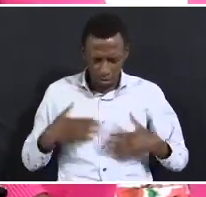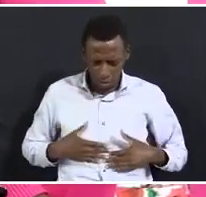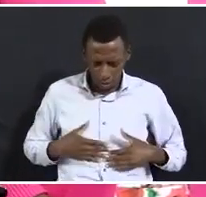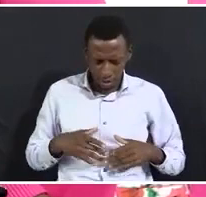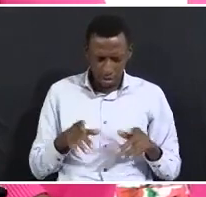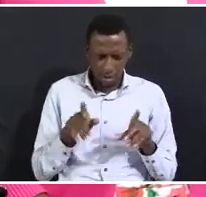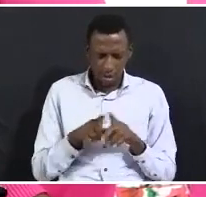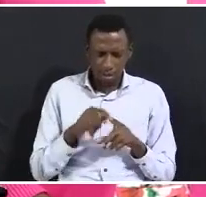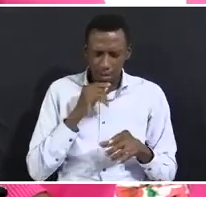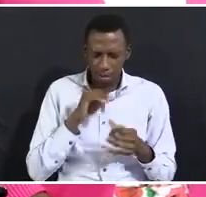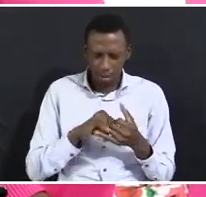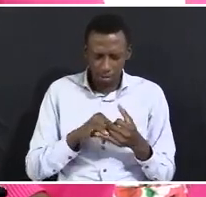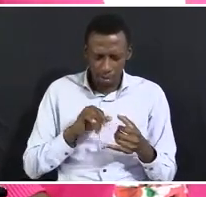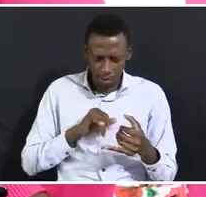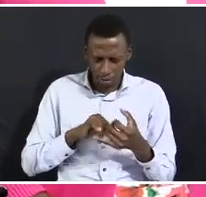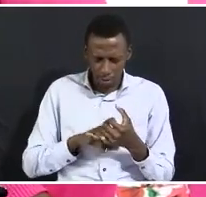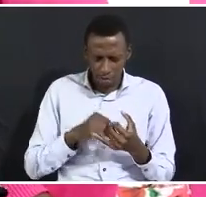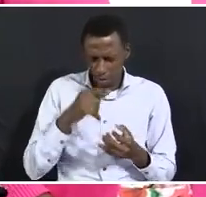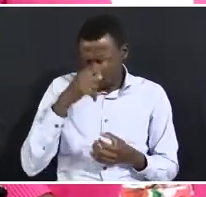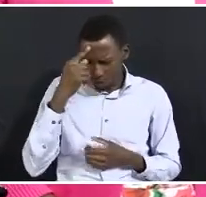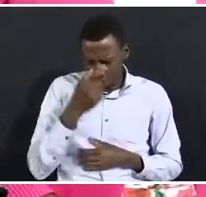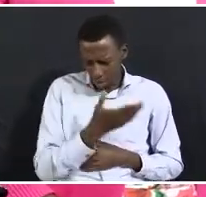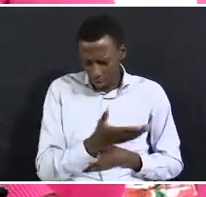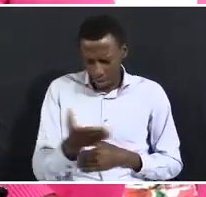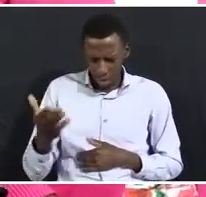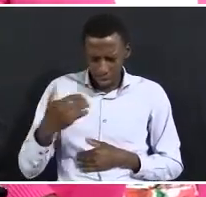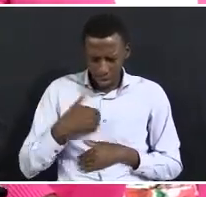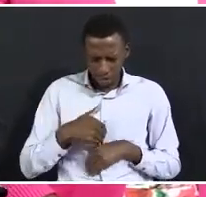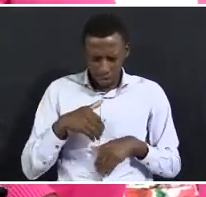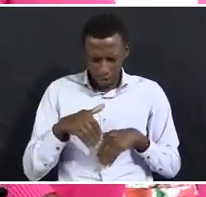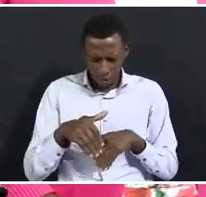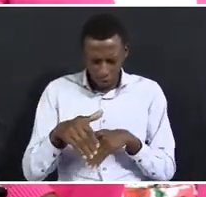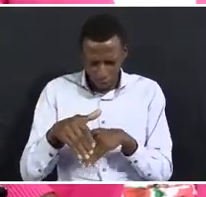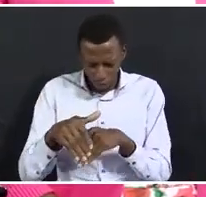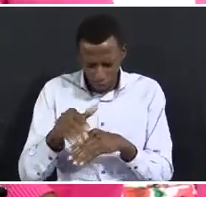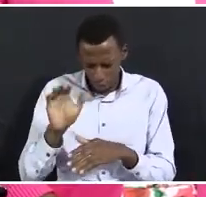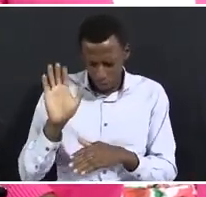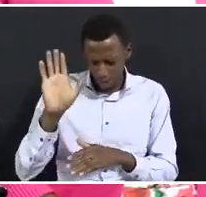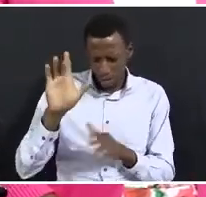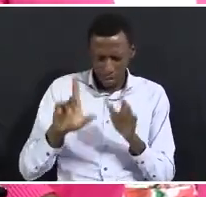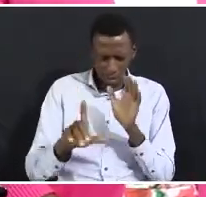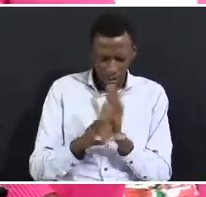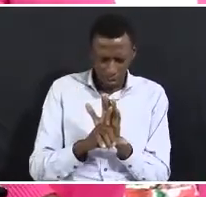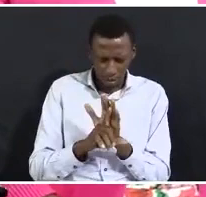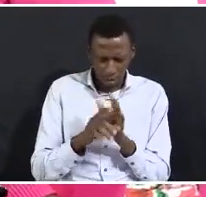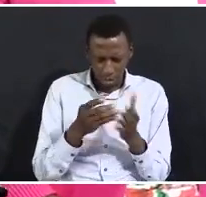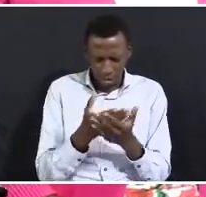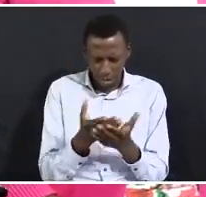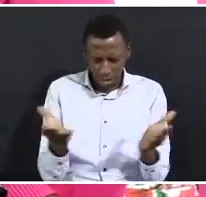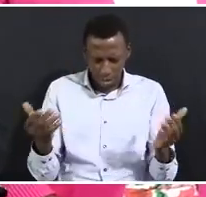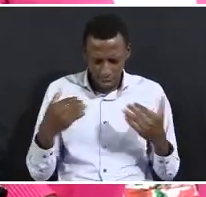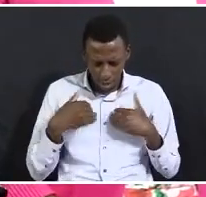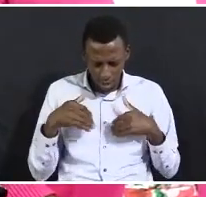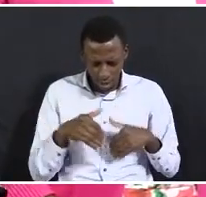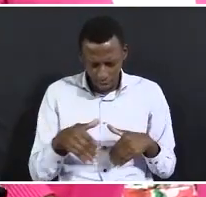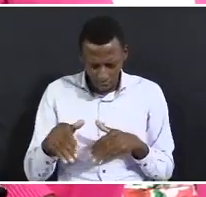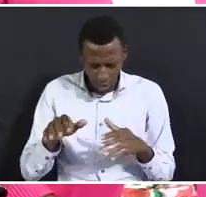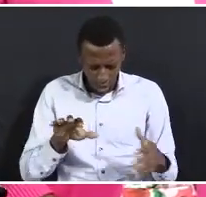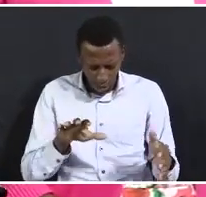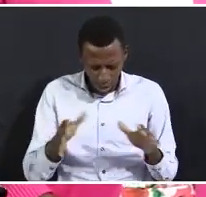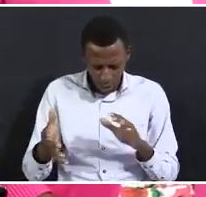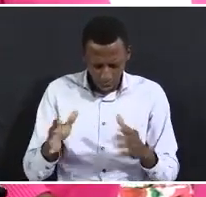and a wife. And because they have followed the procedures, they have followed, Lord, the laid down ways of doing